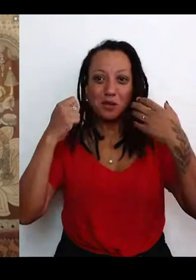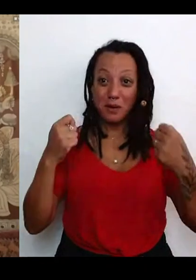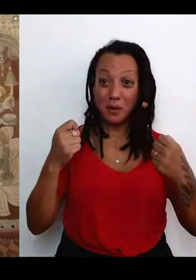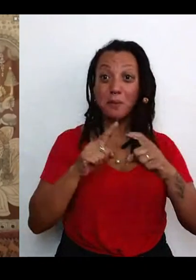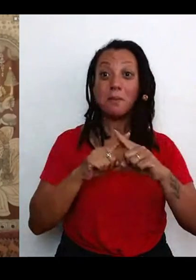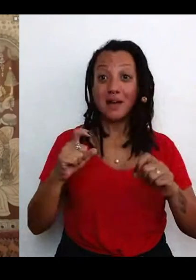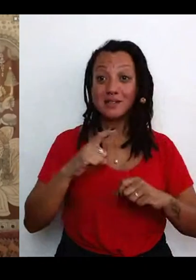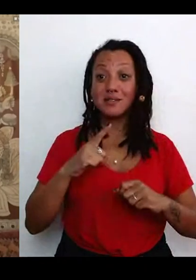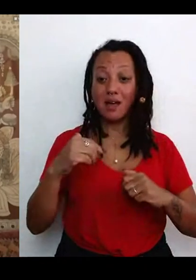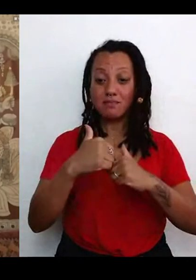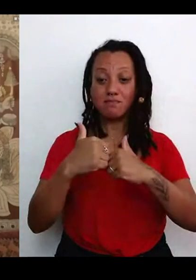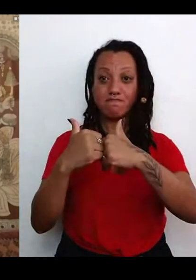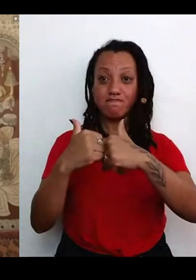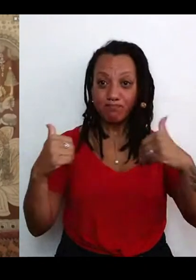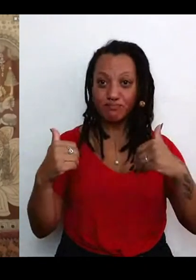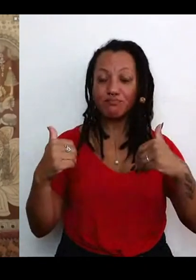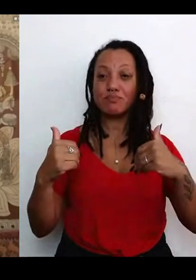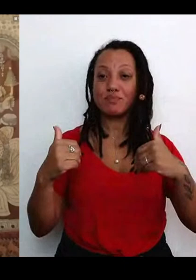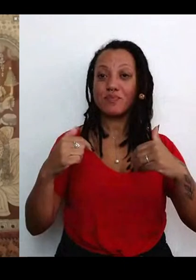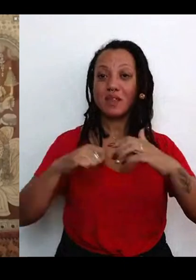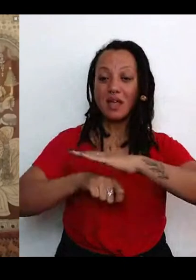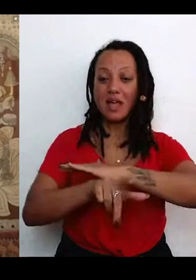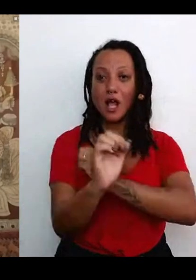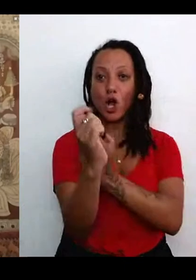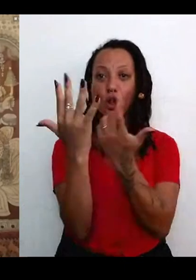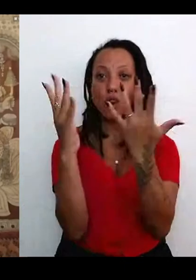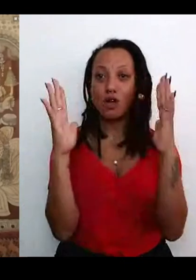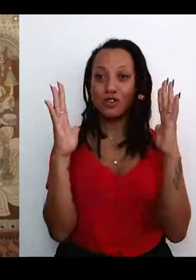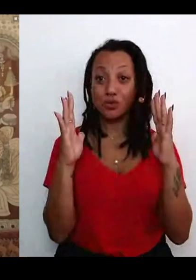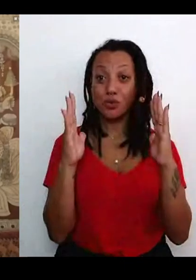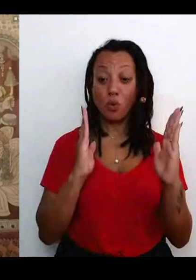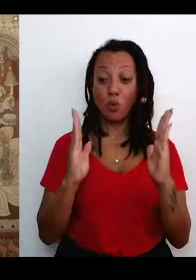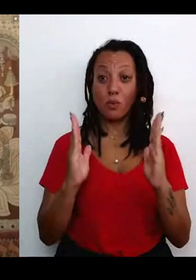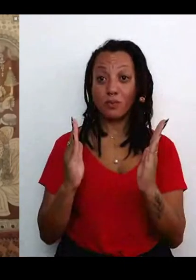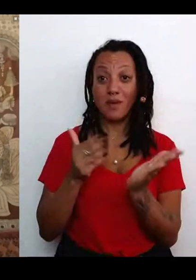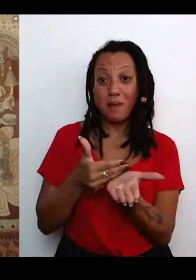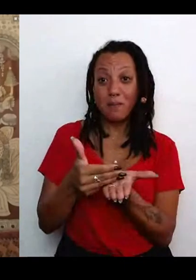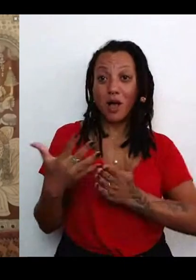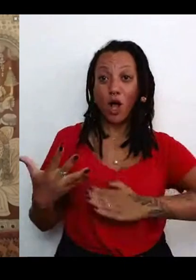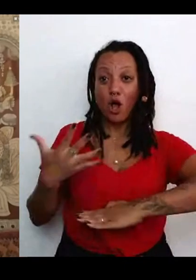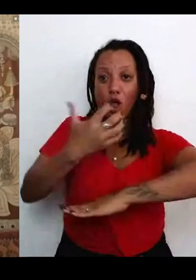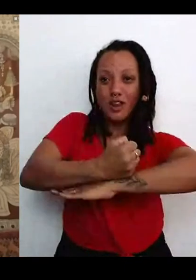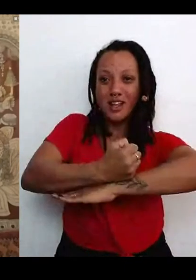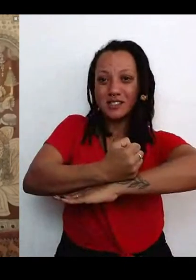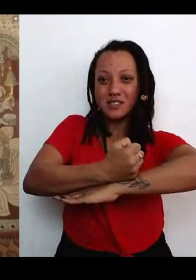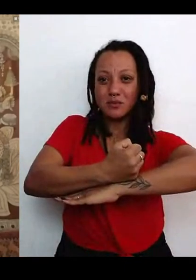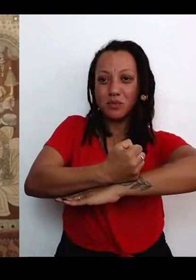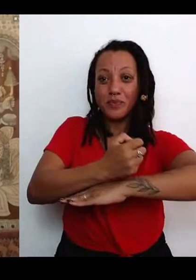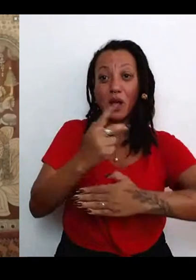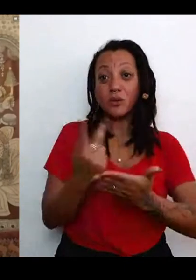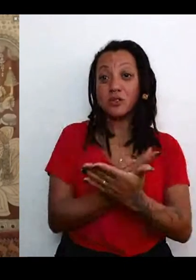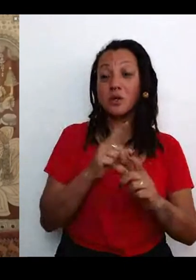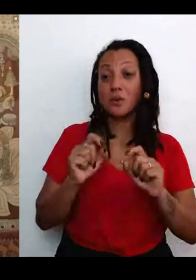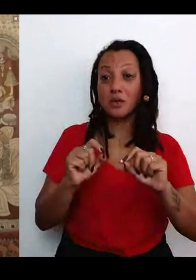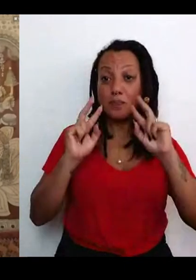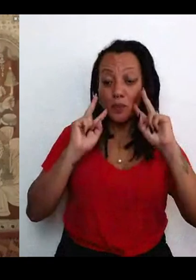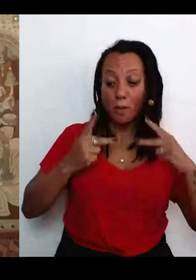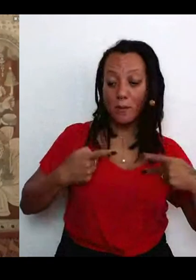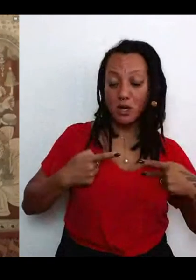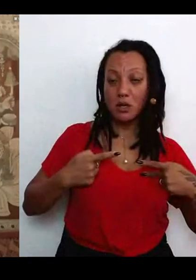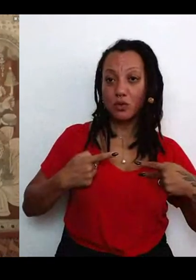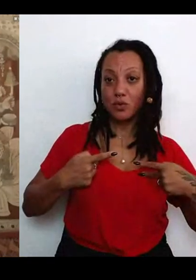was basically a separation of humans from nature and the Assumption of some humans